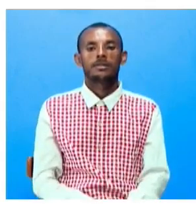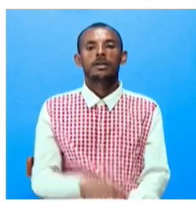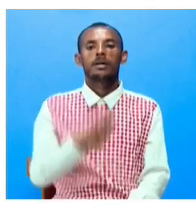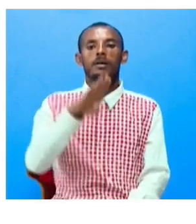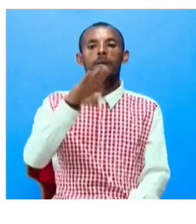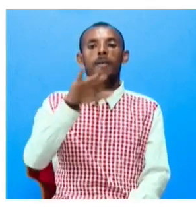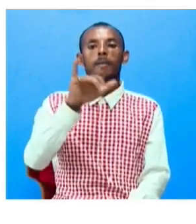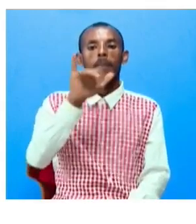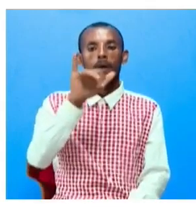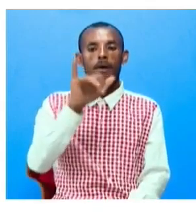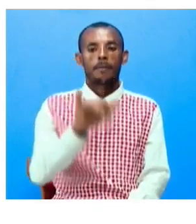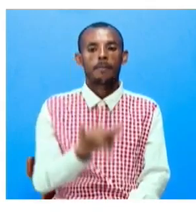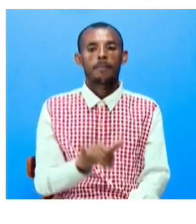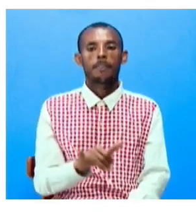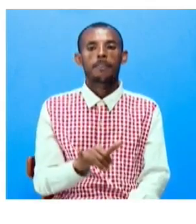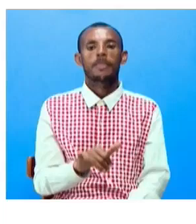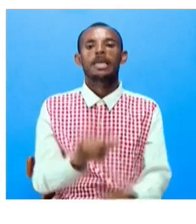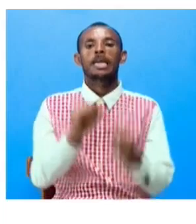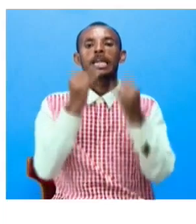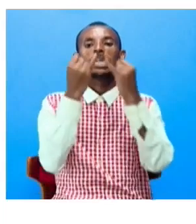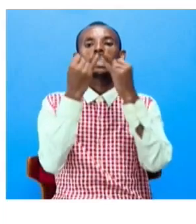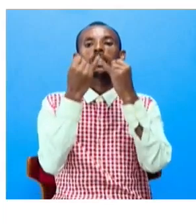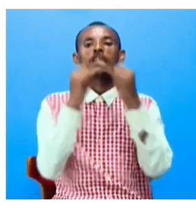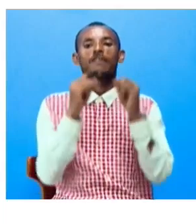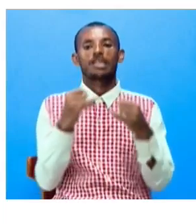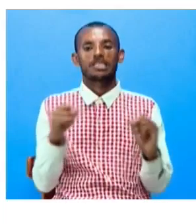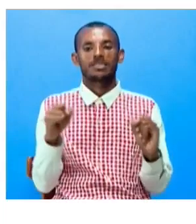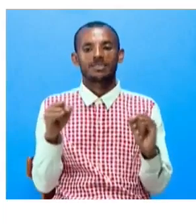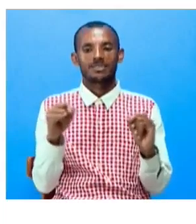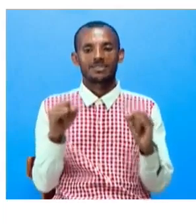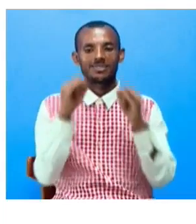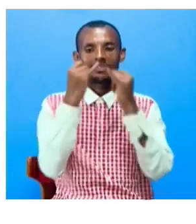by division.